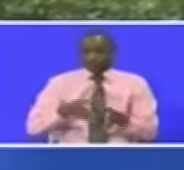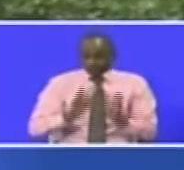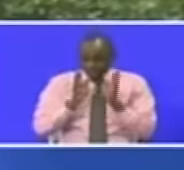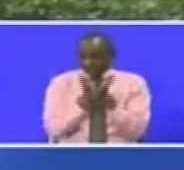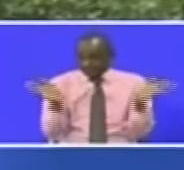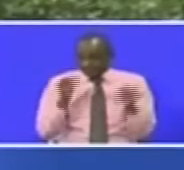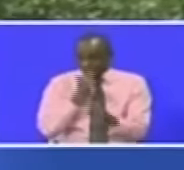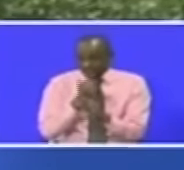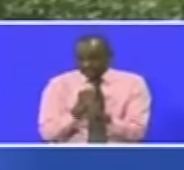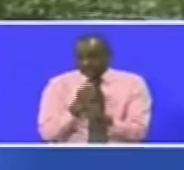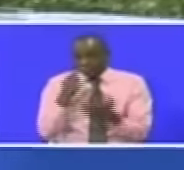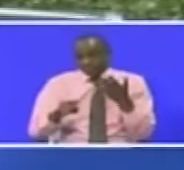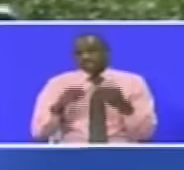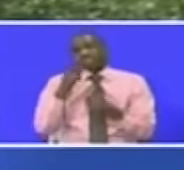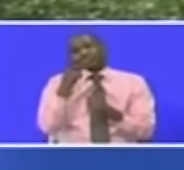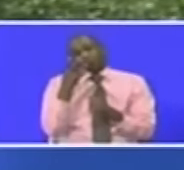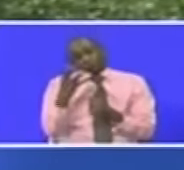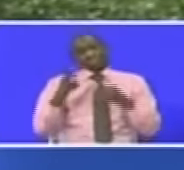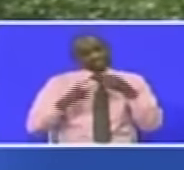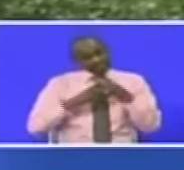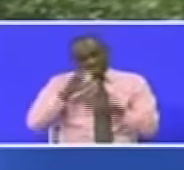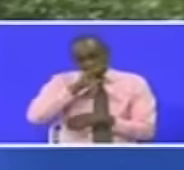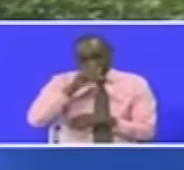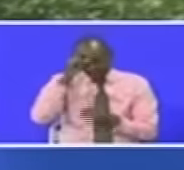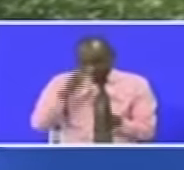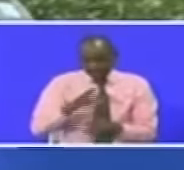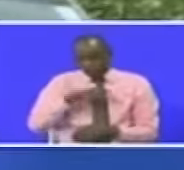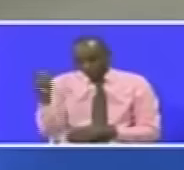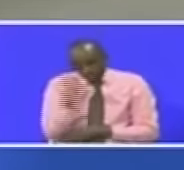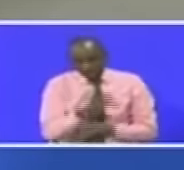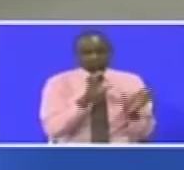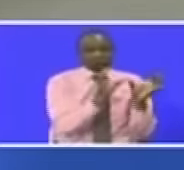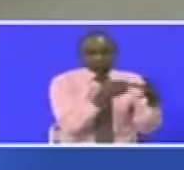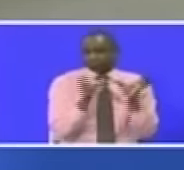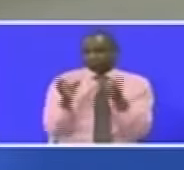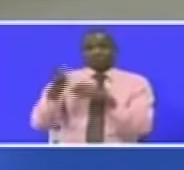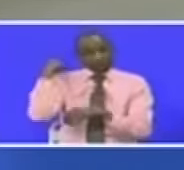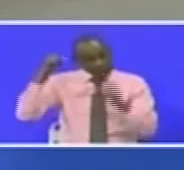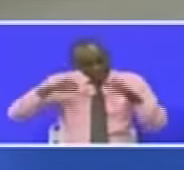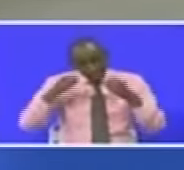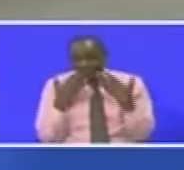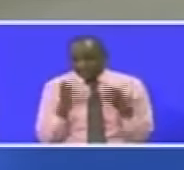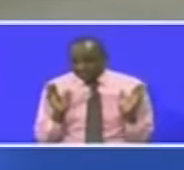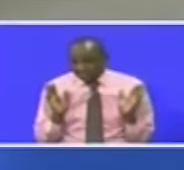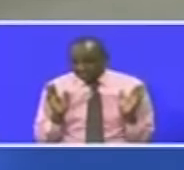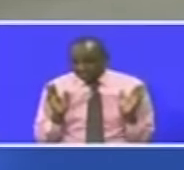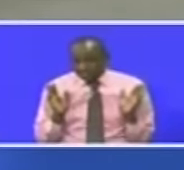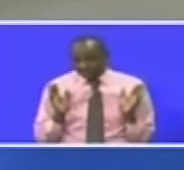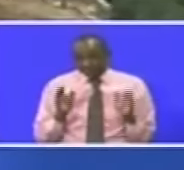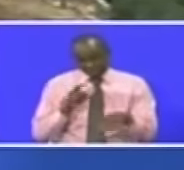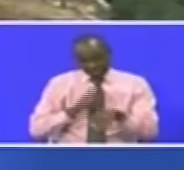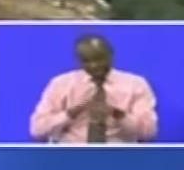down with the 47 governors. They agree, they go back to the classification that had been agreed upon before the intervention by the